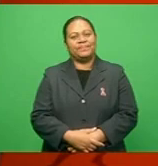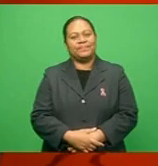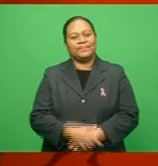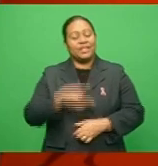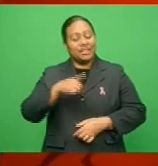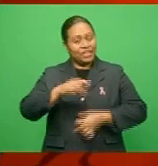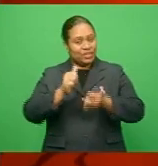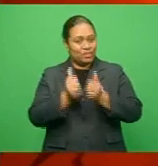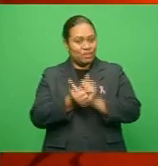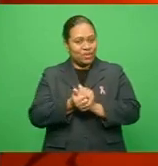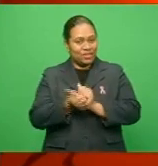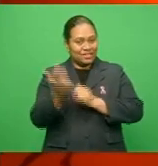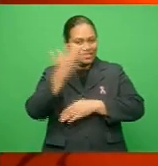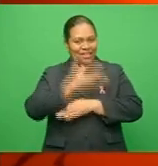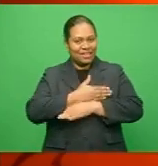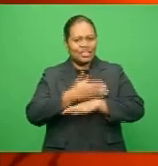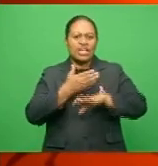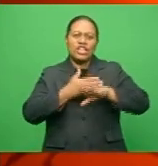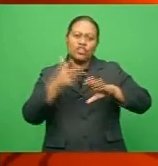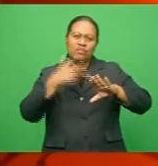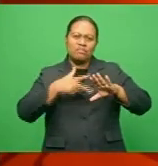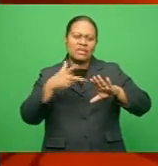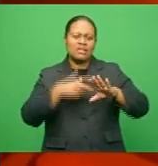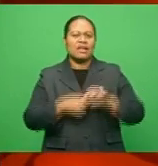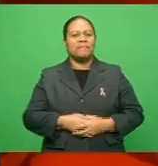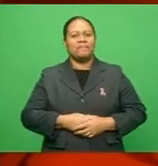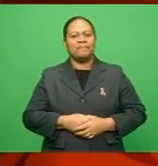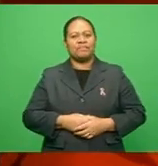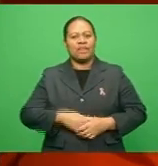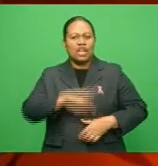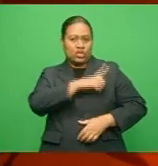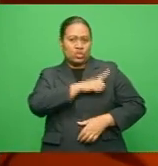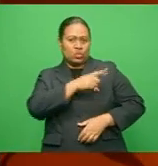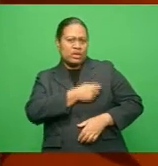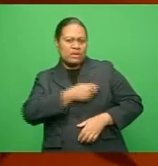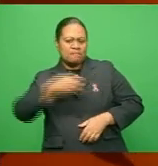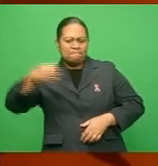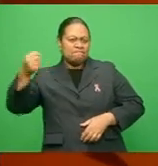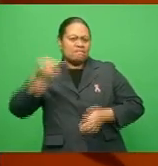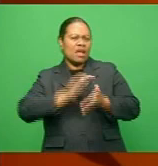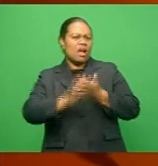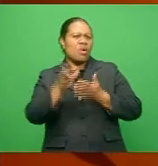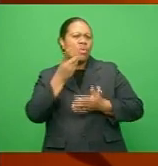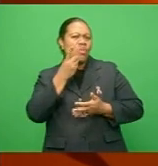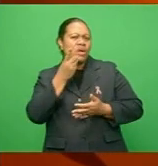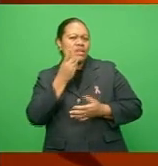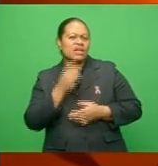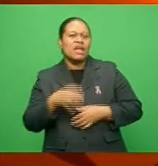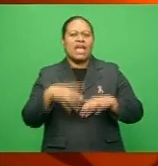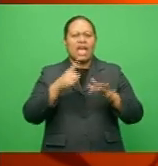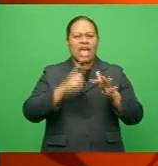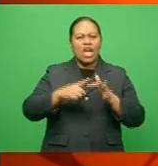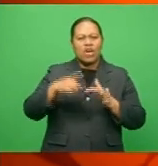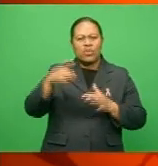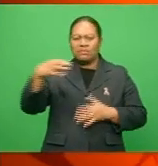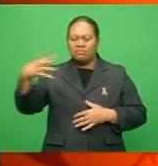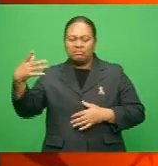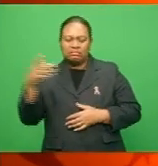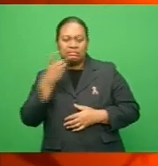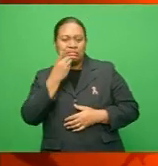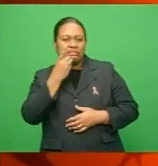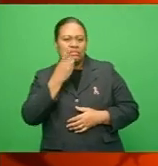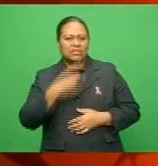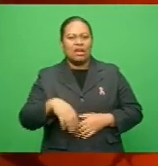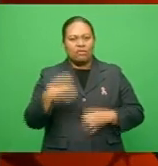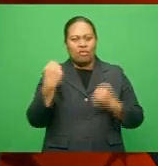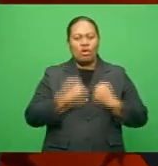That's it from Sports Tonight and New Media. After the break, Sweden bans Huawei, putting Ericsson at risk of blowback. This and